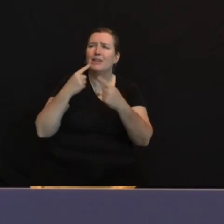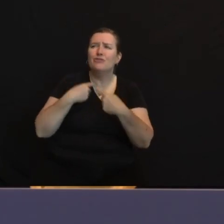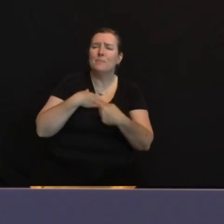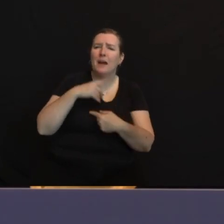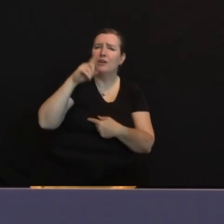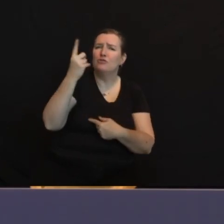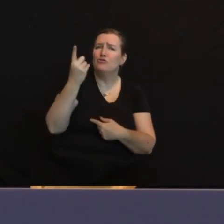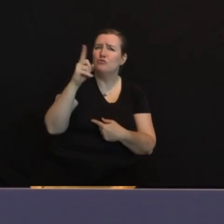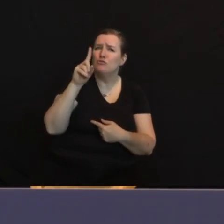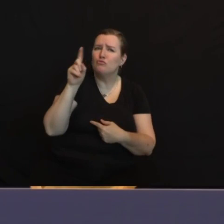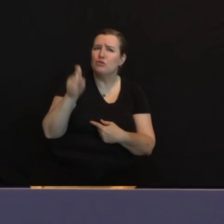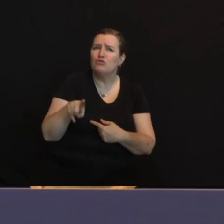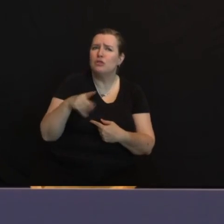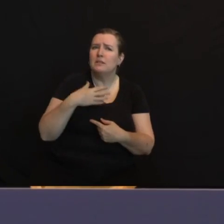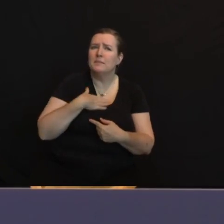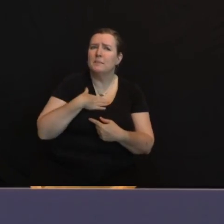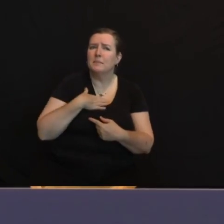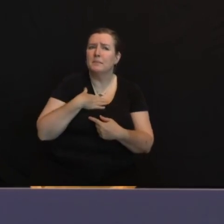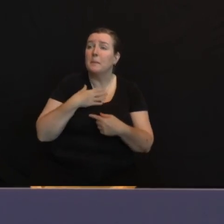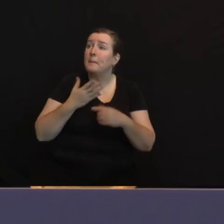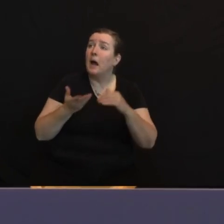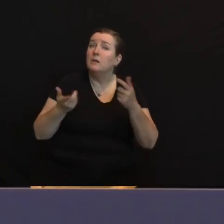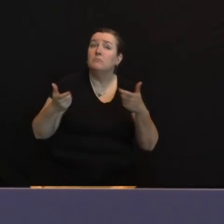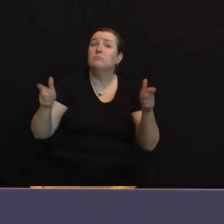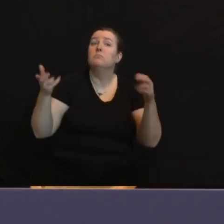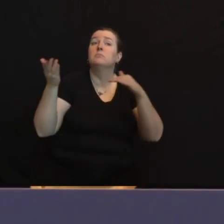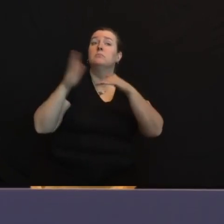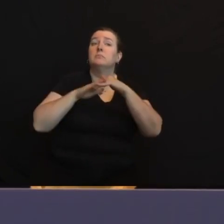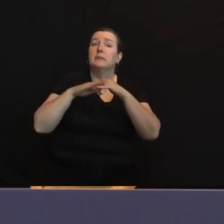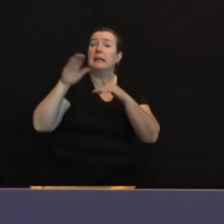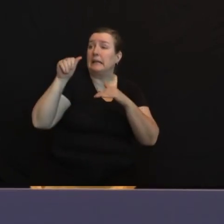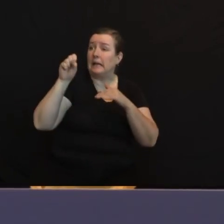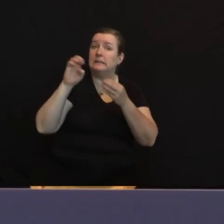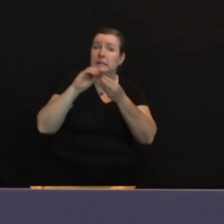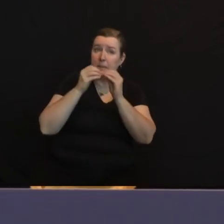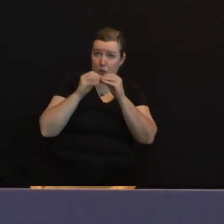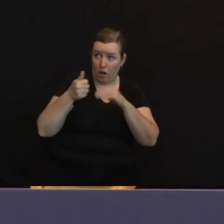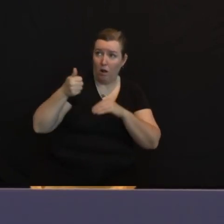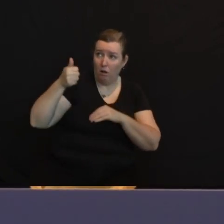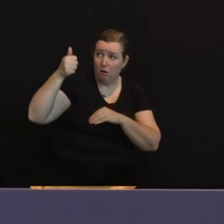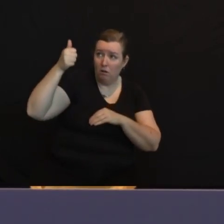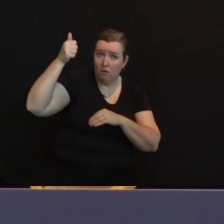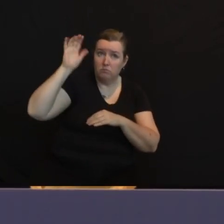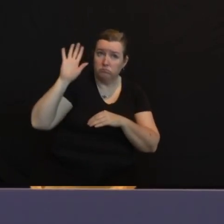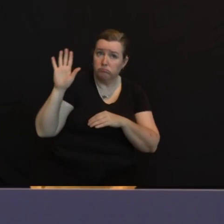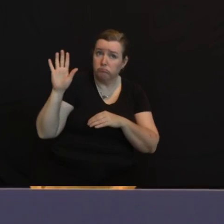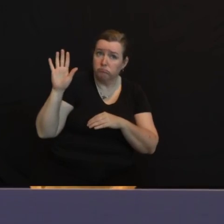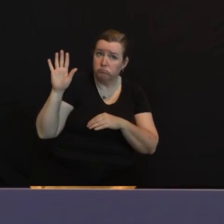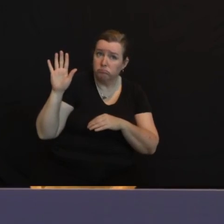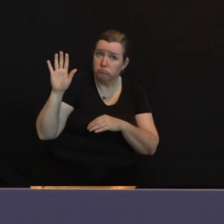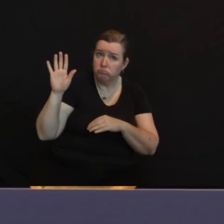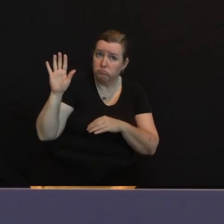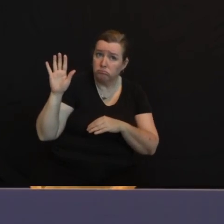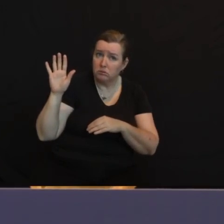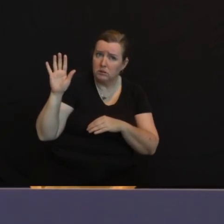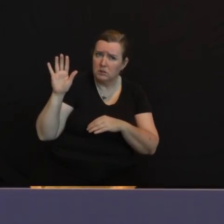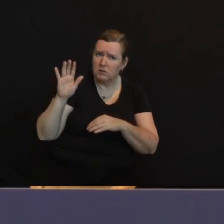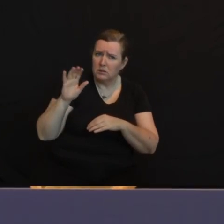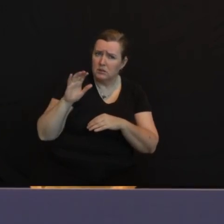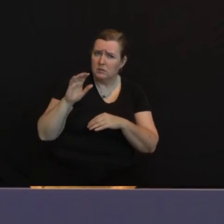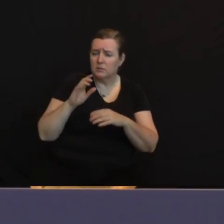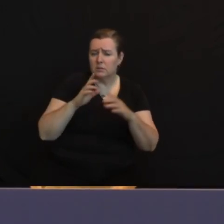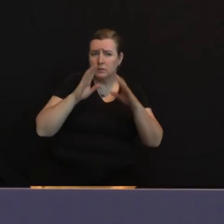we have this big uptick in the number of cases we're seeing, and there is an increase in the spot positivity. At the same